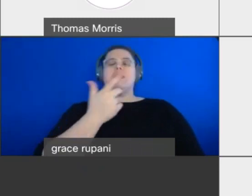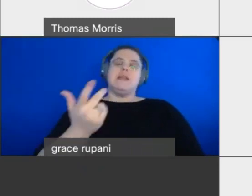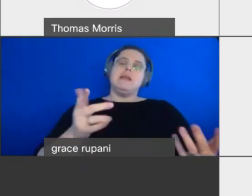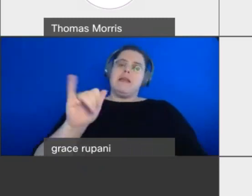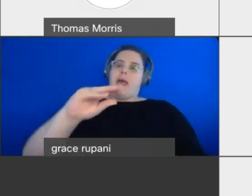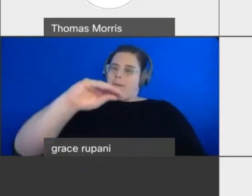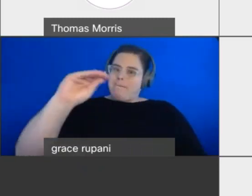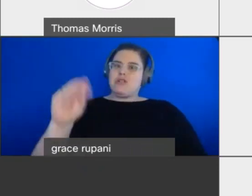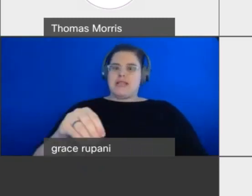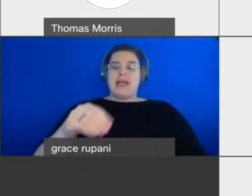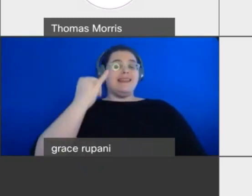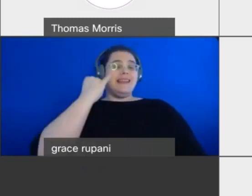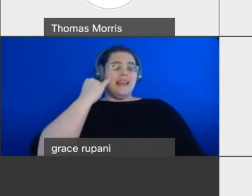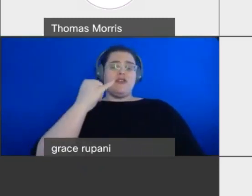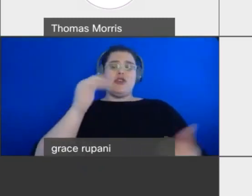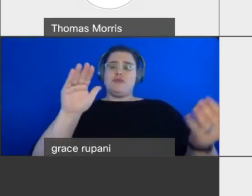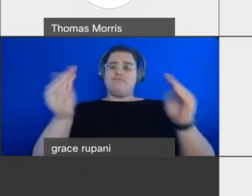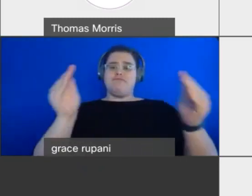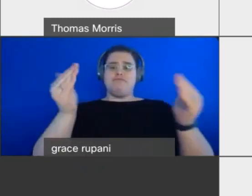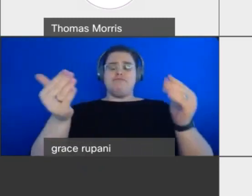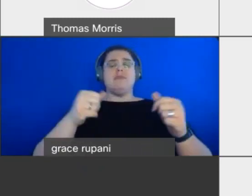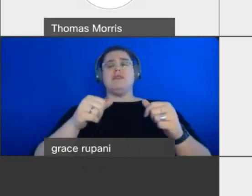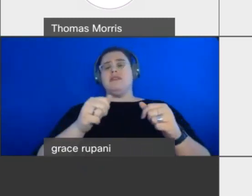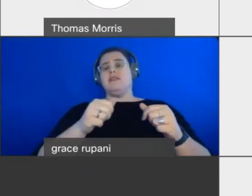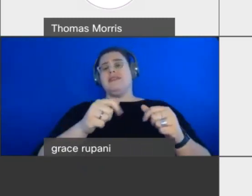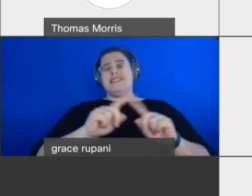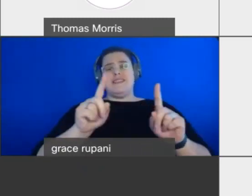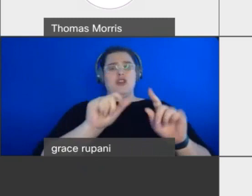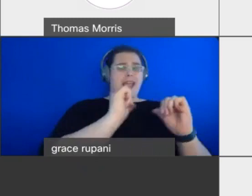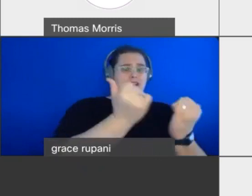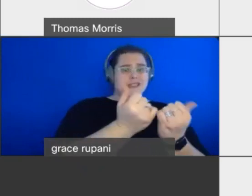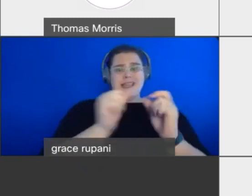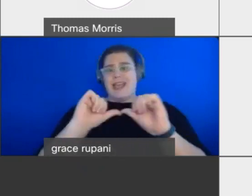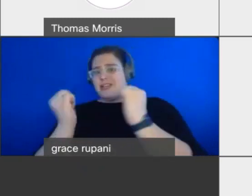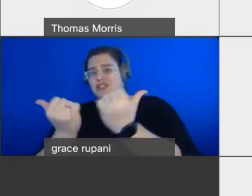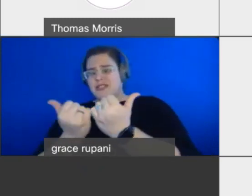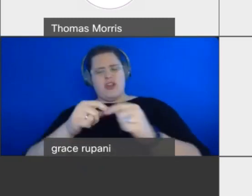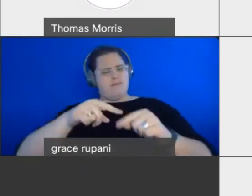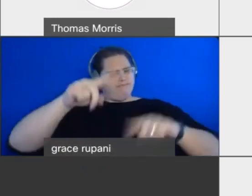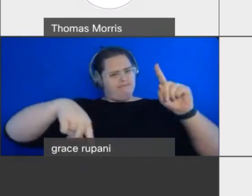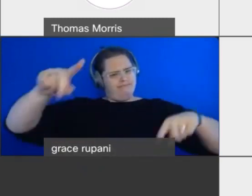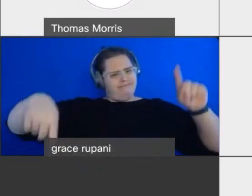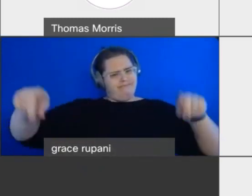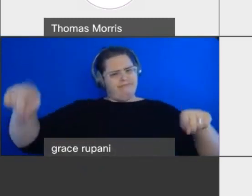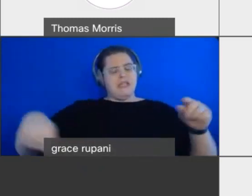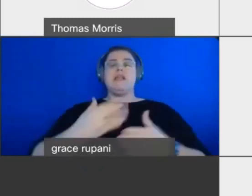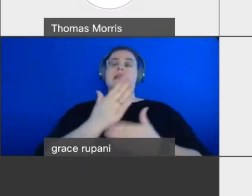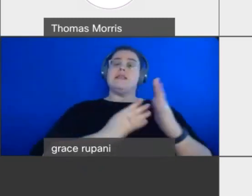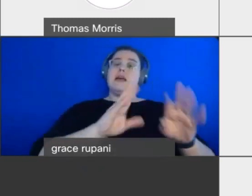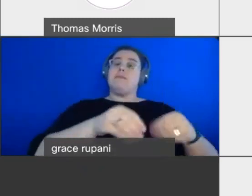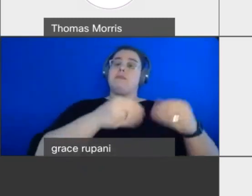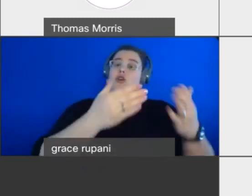percentages across agencies are very different. Some providers have been very successful. We've seen a